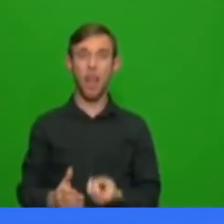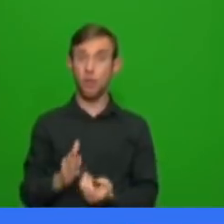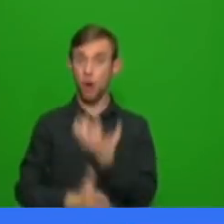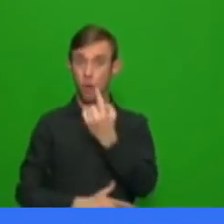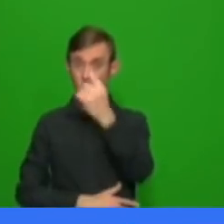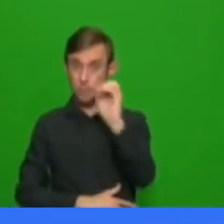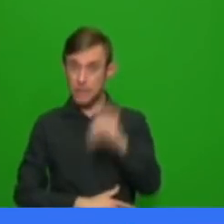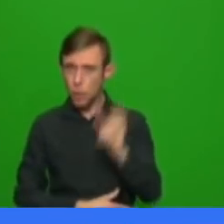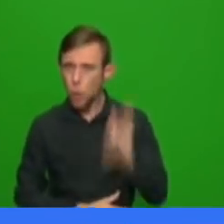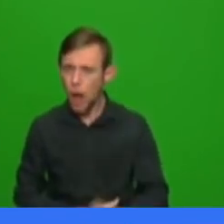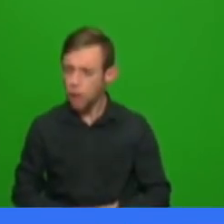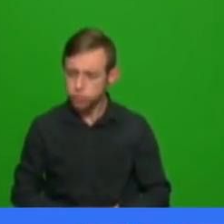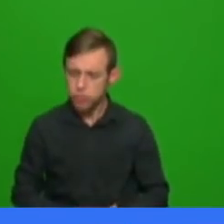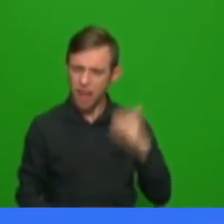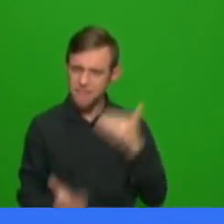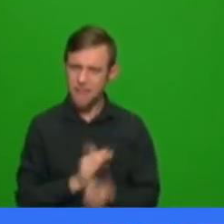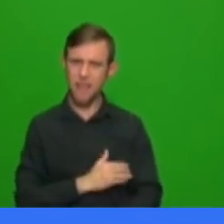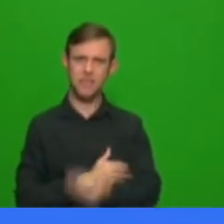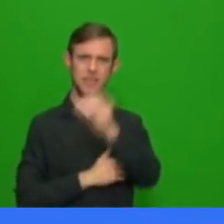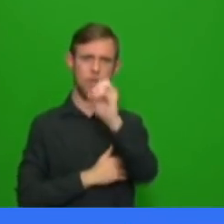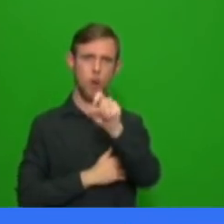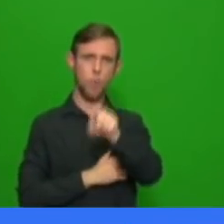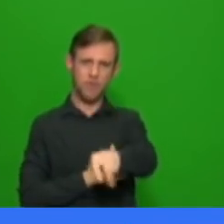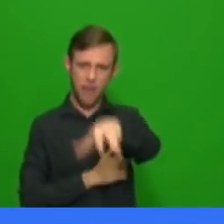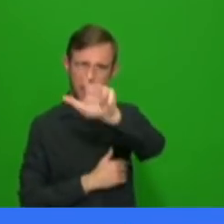than what we have actually